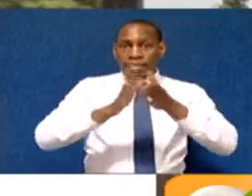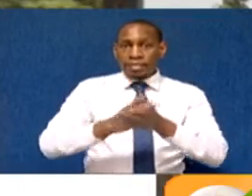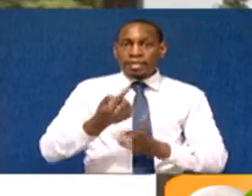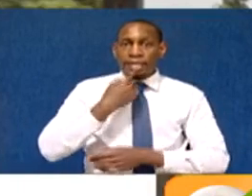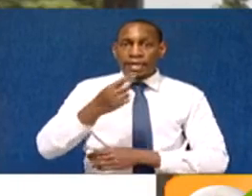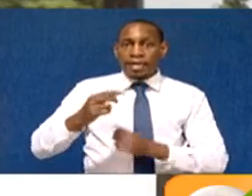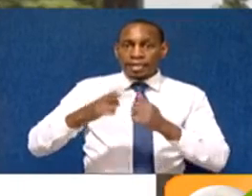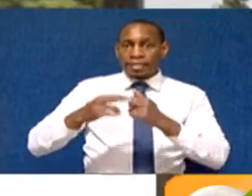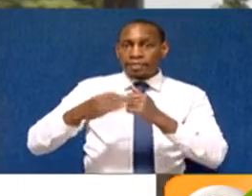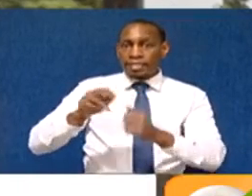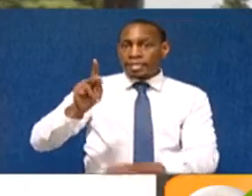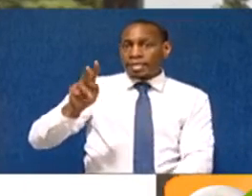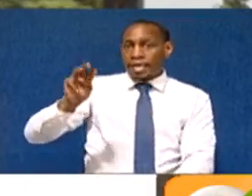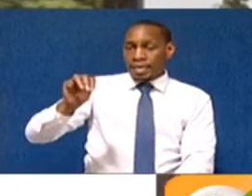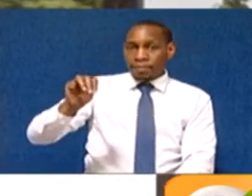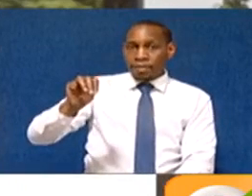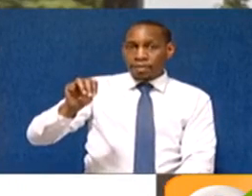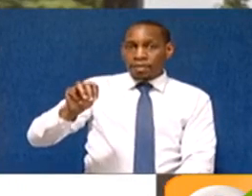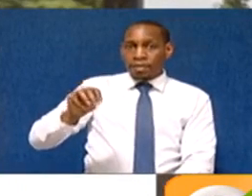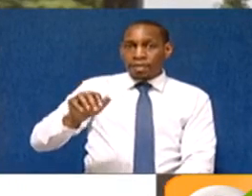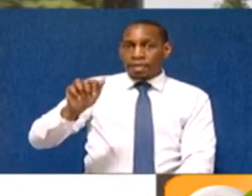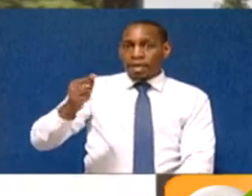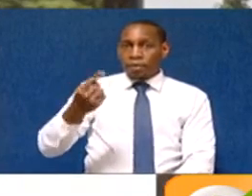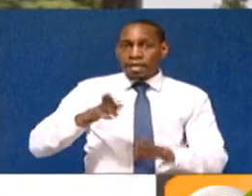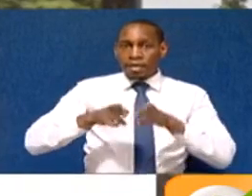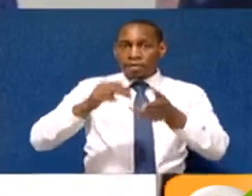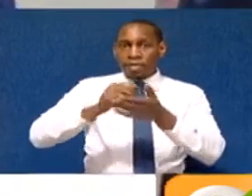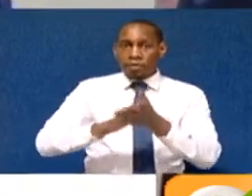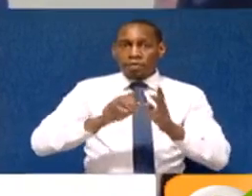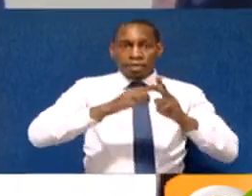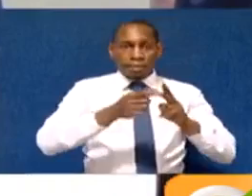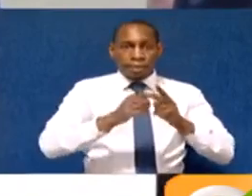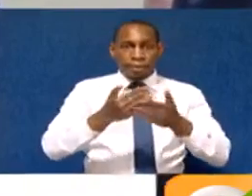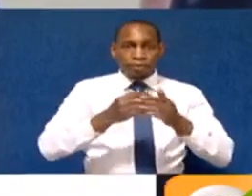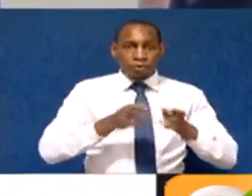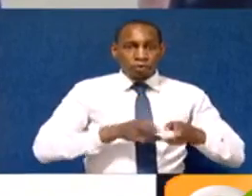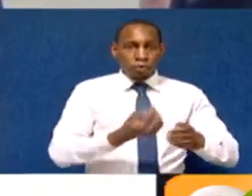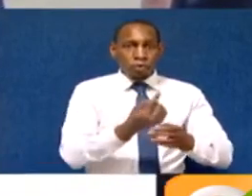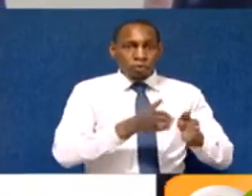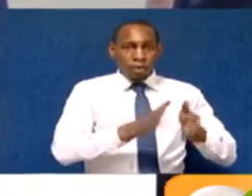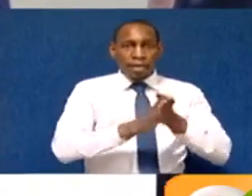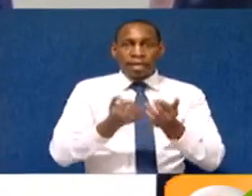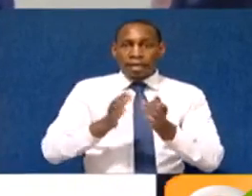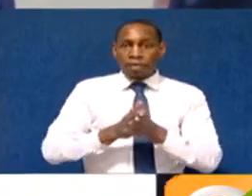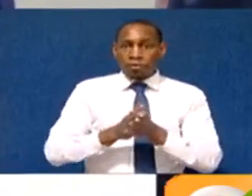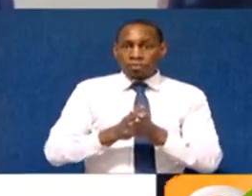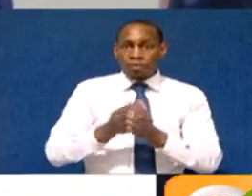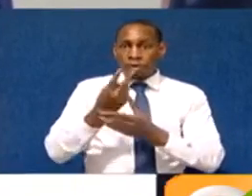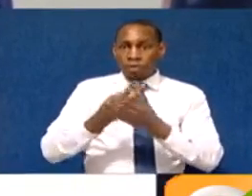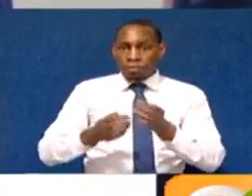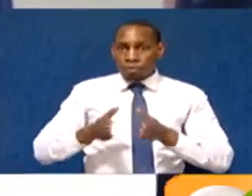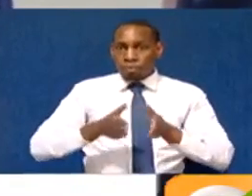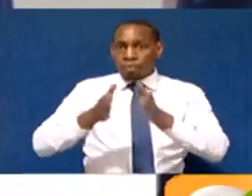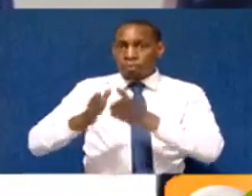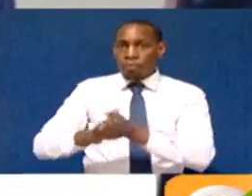the 178-kilometer A1 road, which included an upgrade from a single lane to a dual carriageway, a